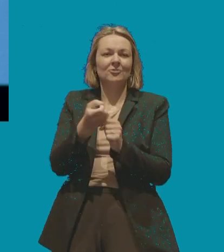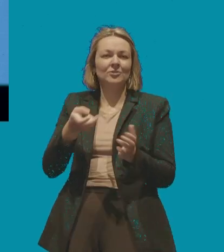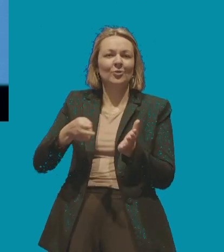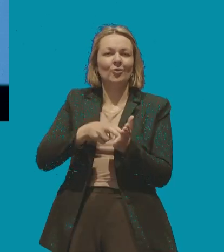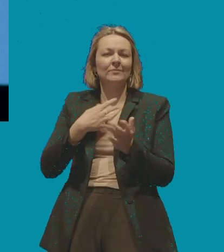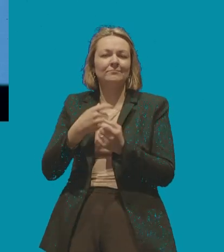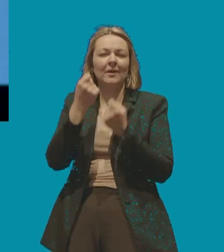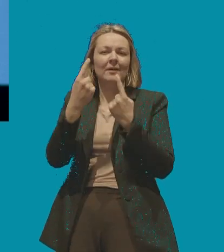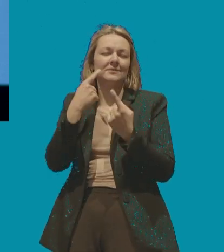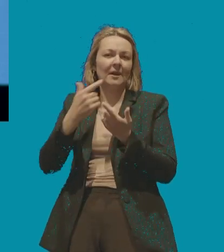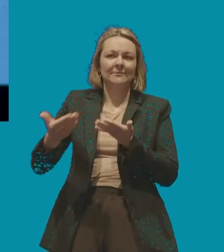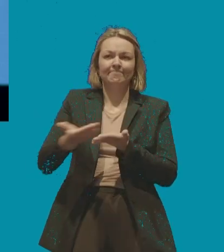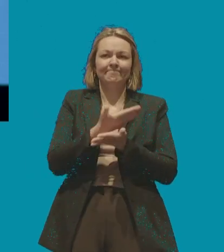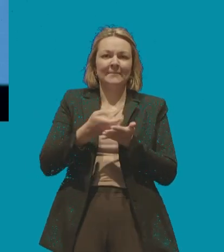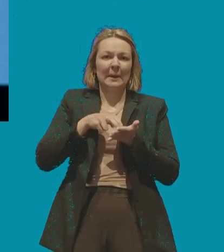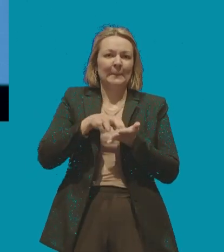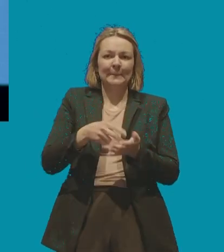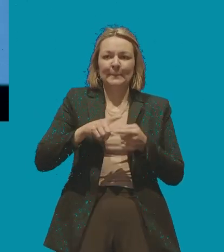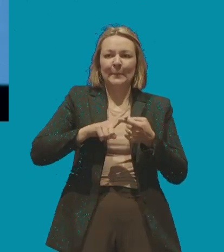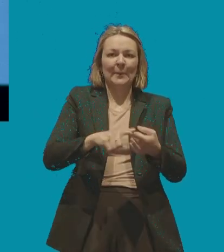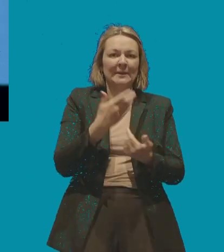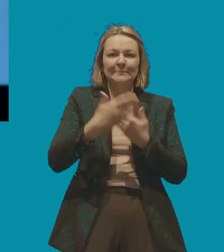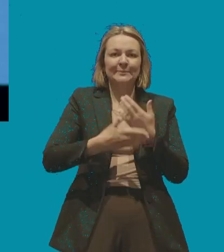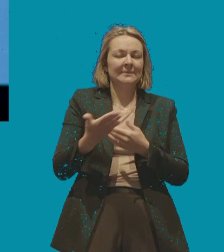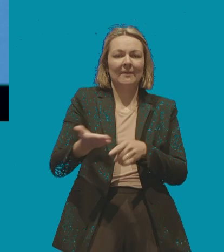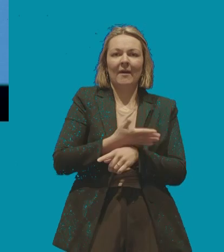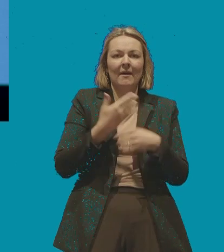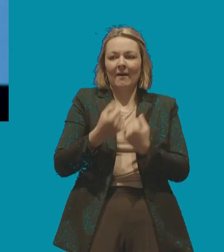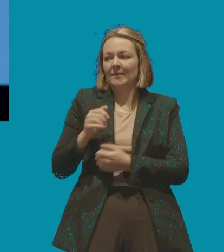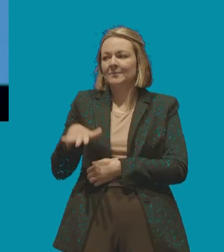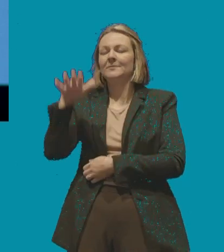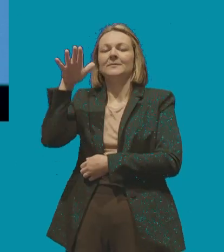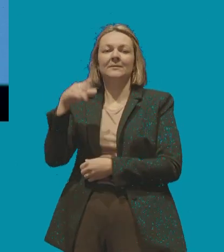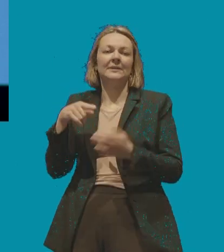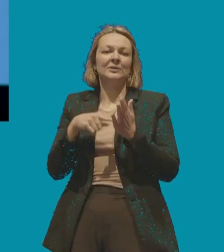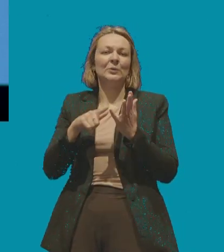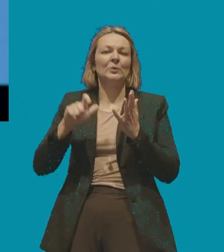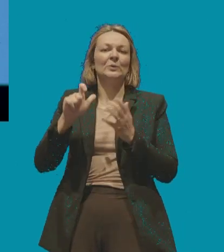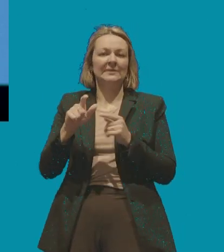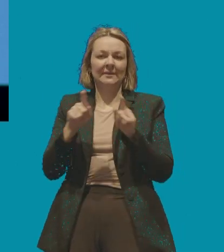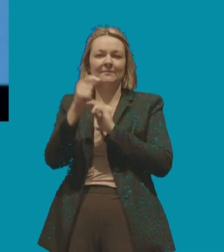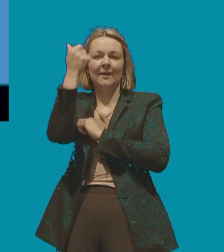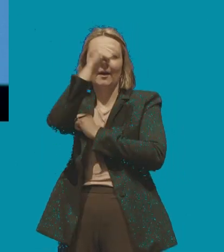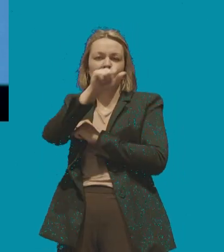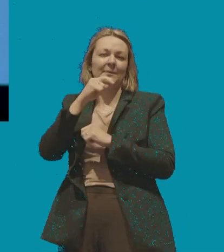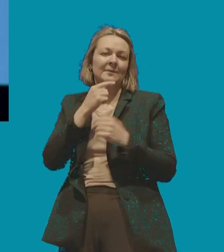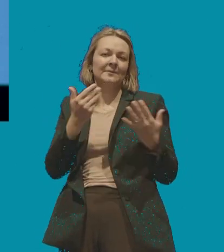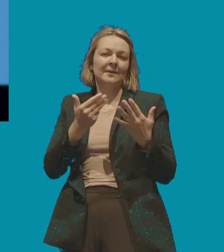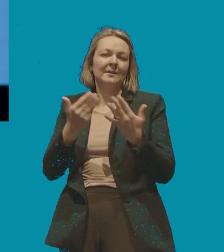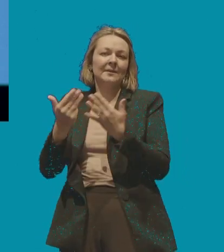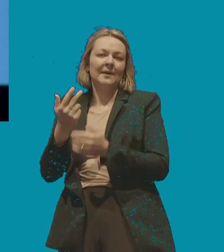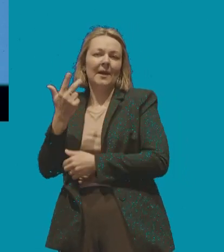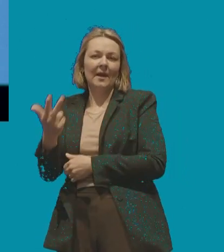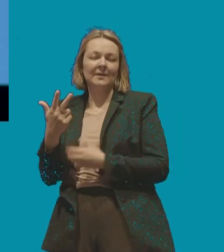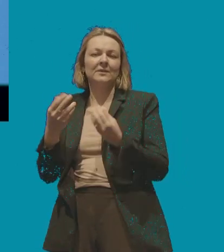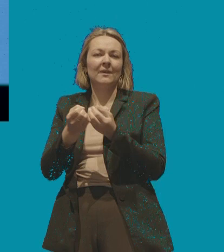insecurity of never having a permanent contract. Paul was a member of the first intake of the TUC's Organising Academy back in 1998, alongside